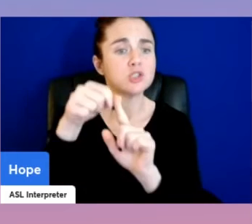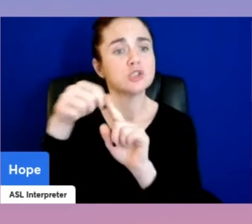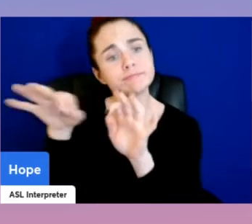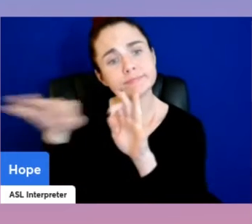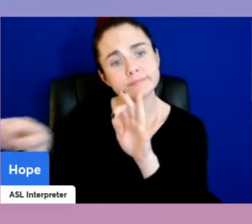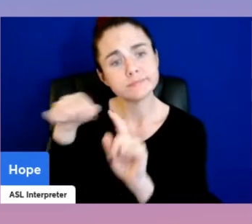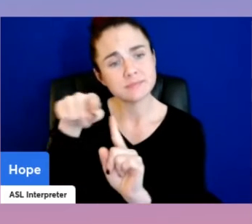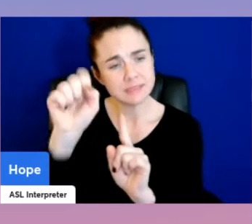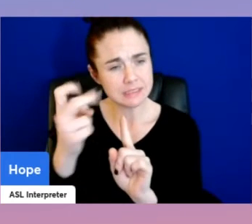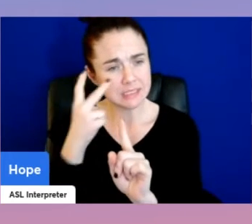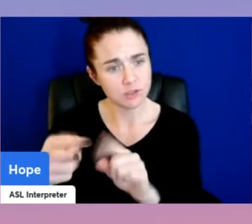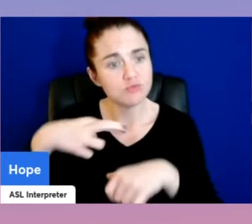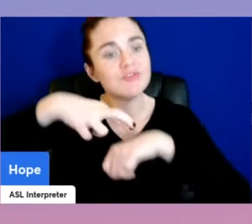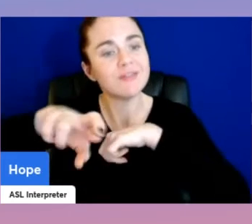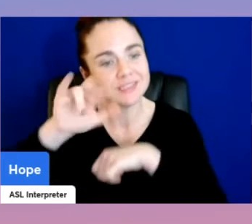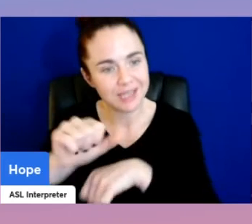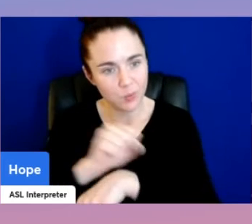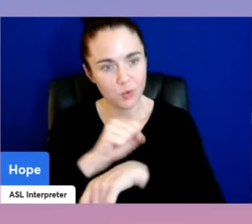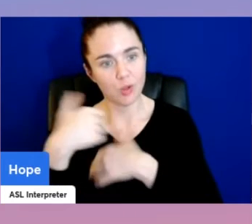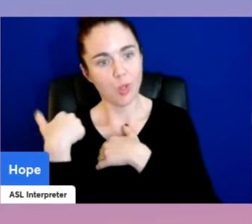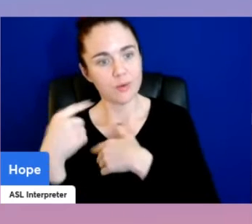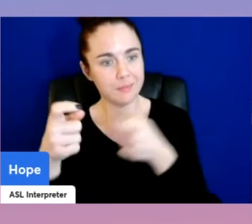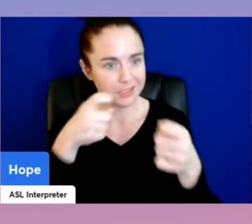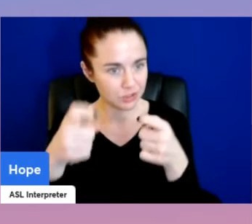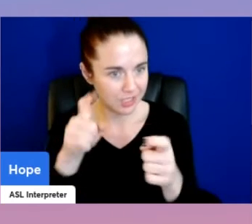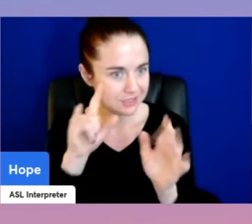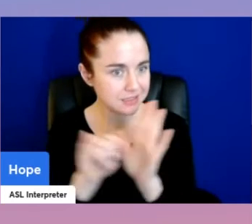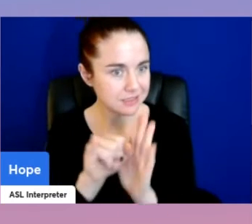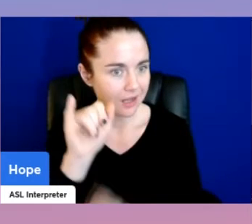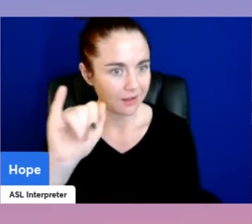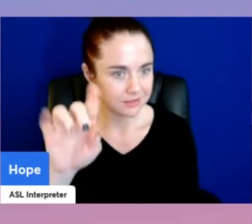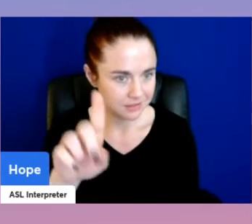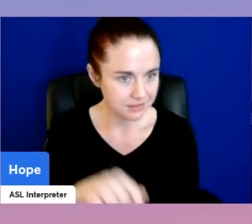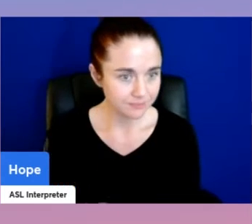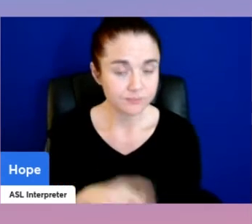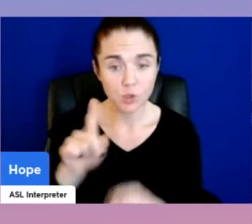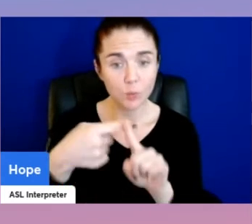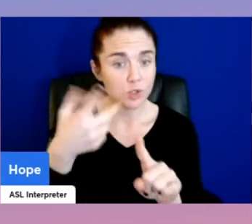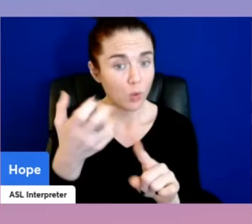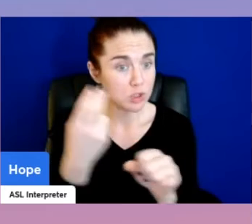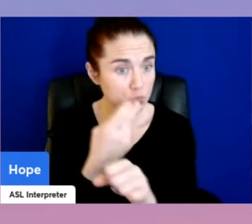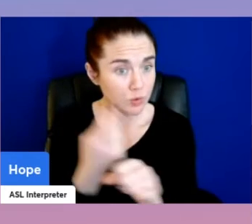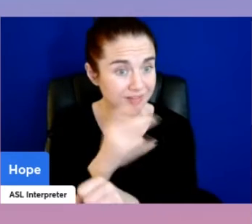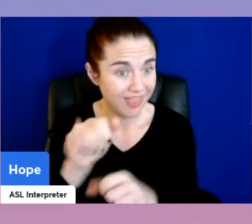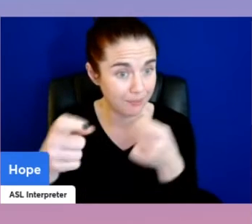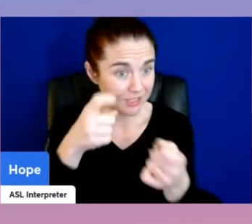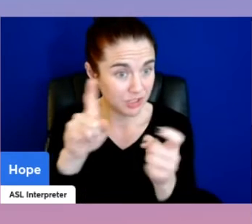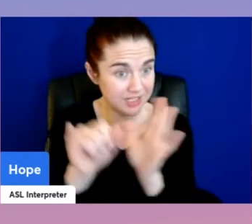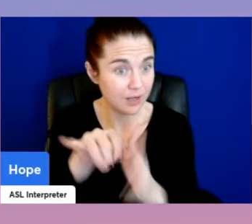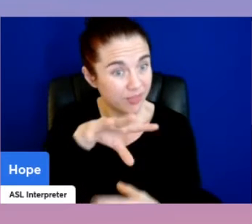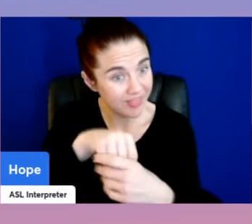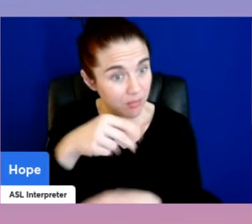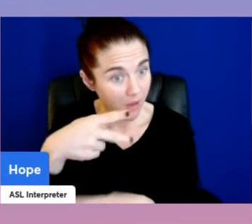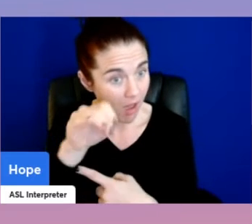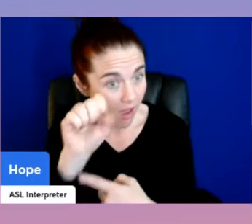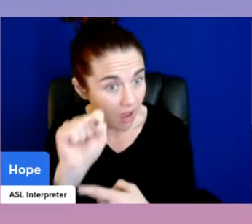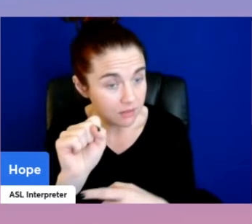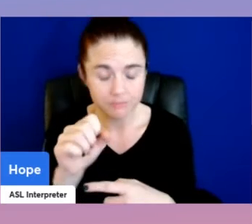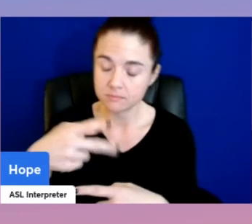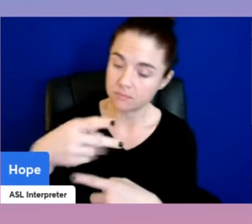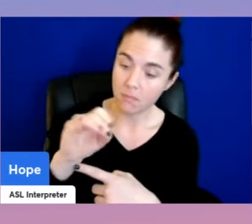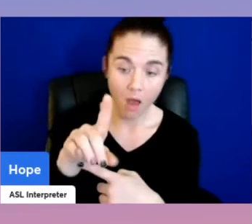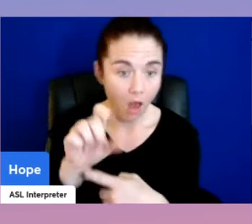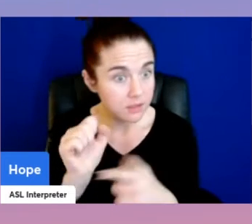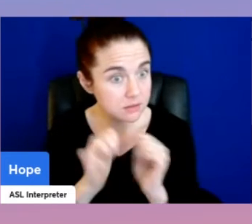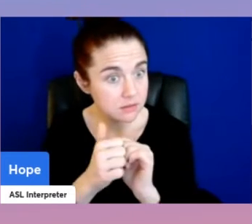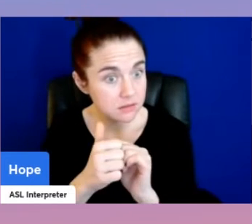to reference that workload managed ID. Now, when we want to use that managed identity within our pods, all we have to do